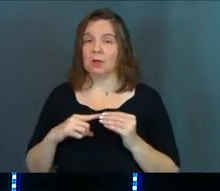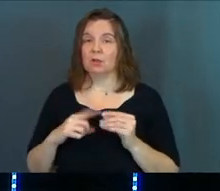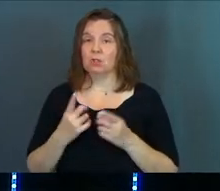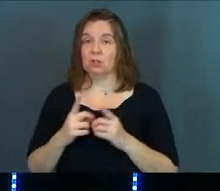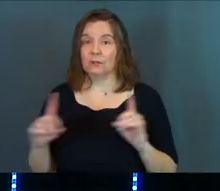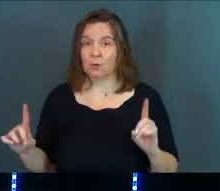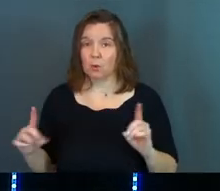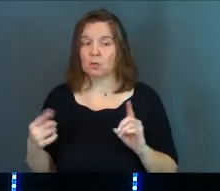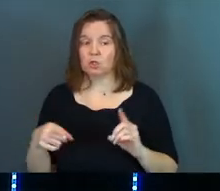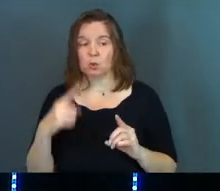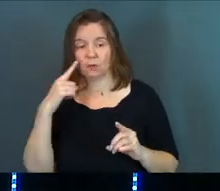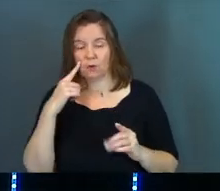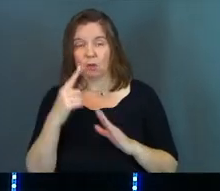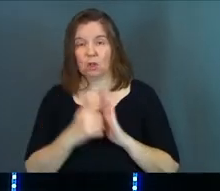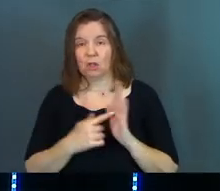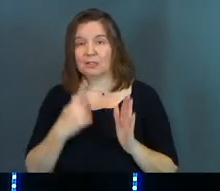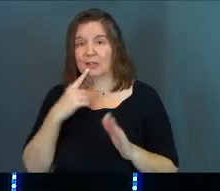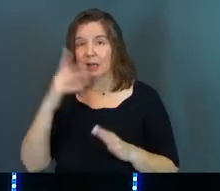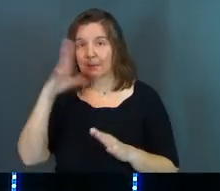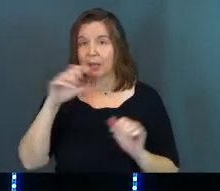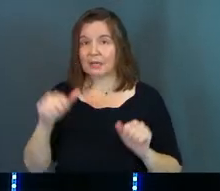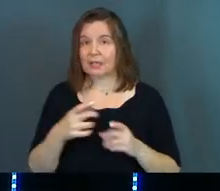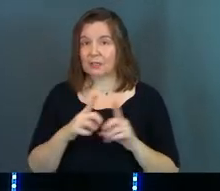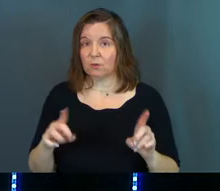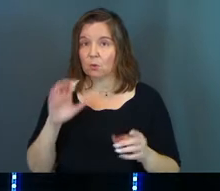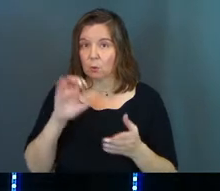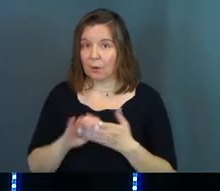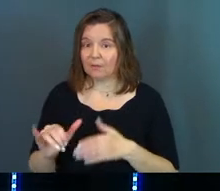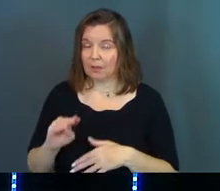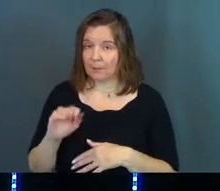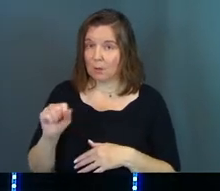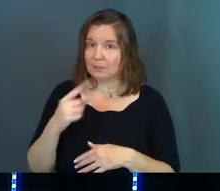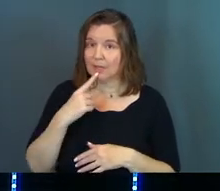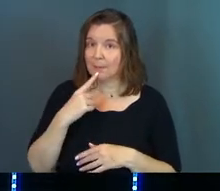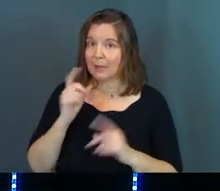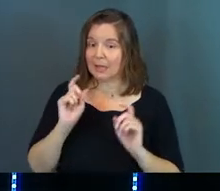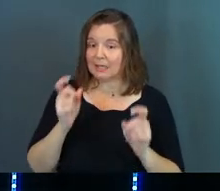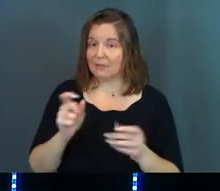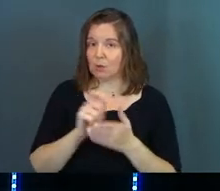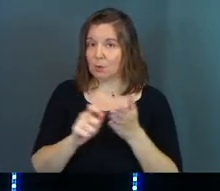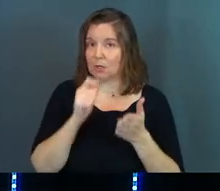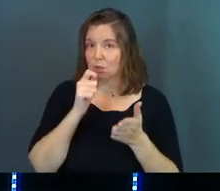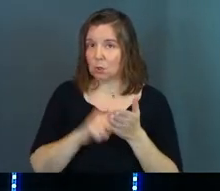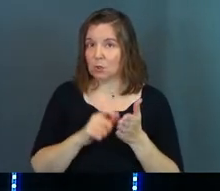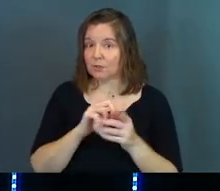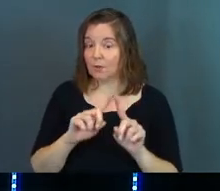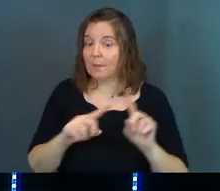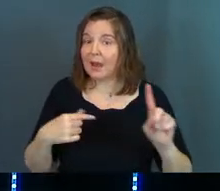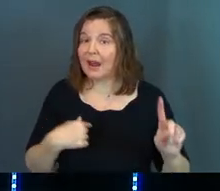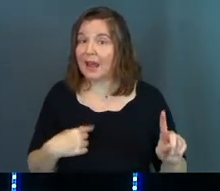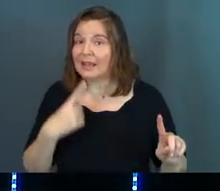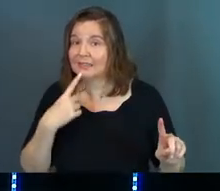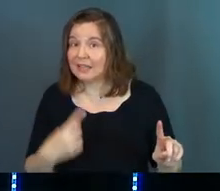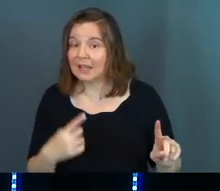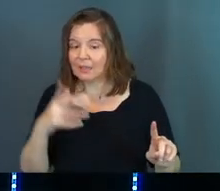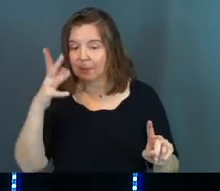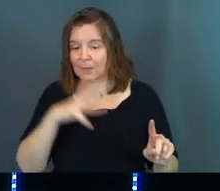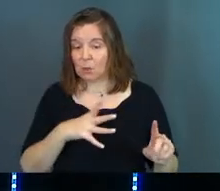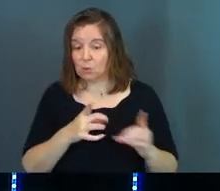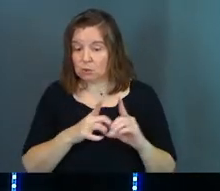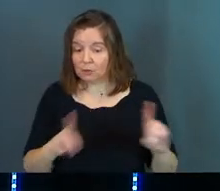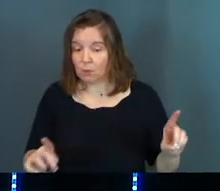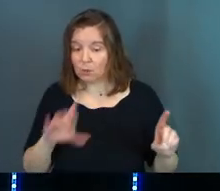about divorce. Again, you have heard that the law says a man can divorce his wife, like Moses said, by merely giving her a written notice of divorce. But I say that a